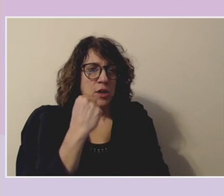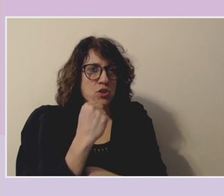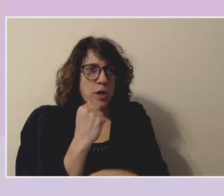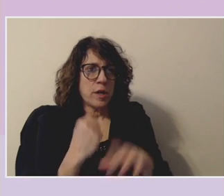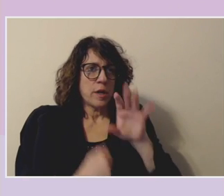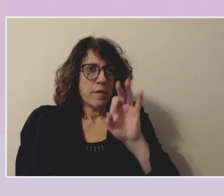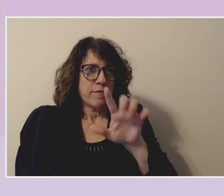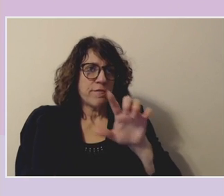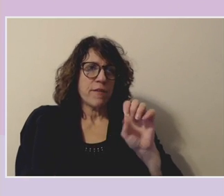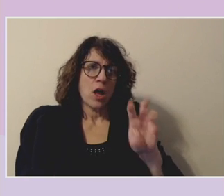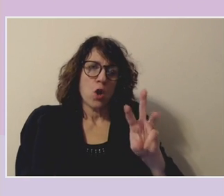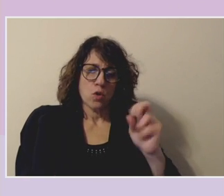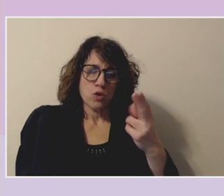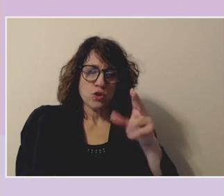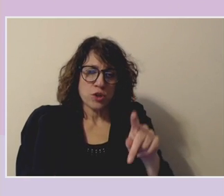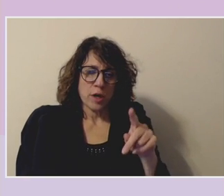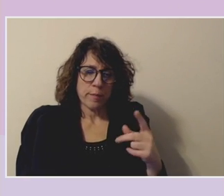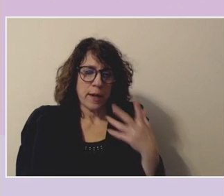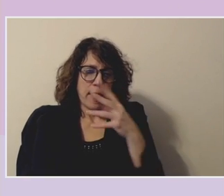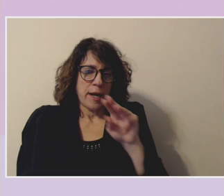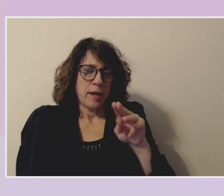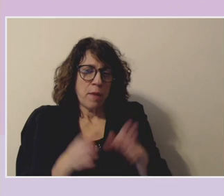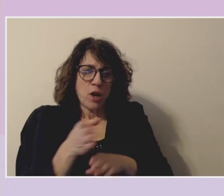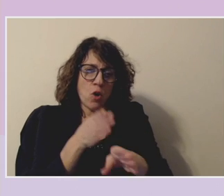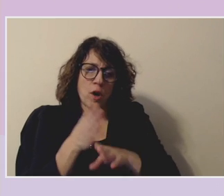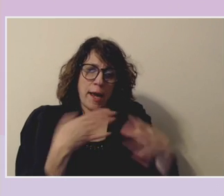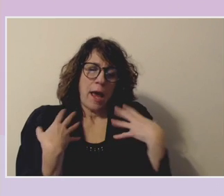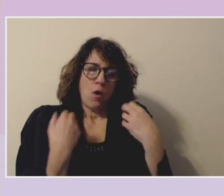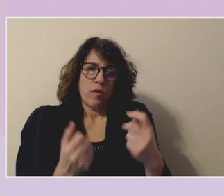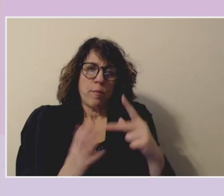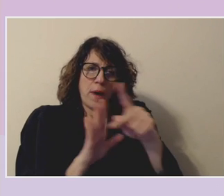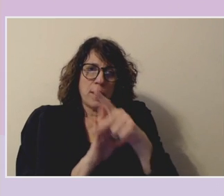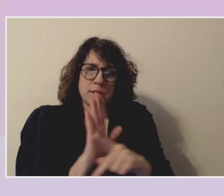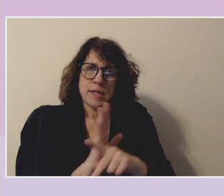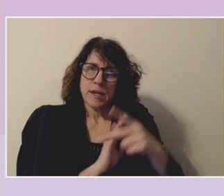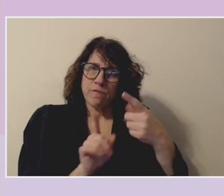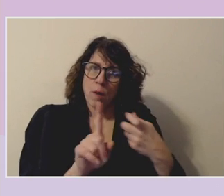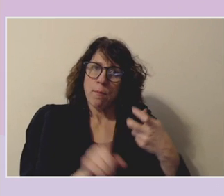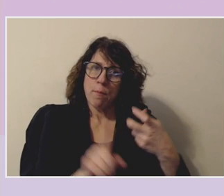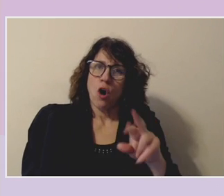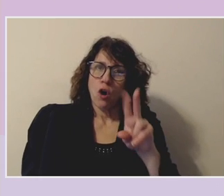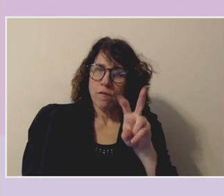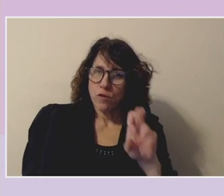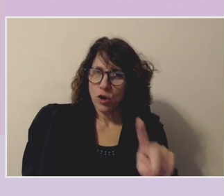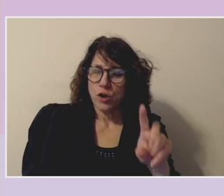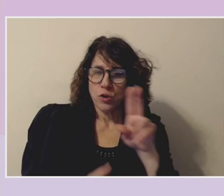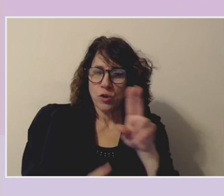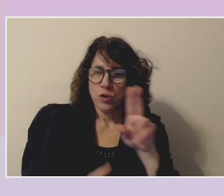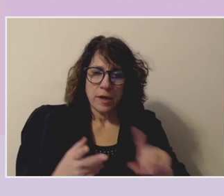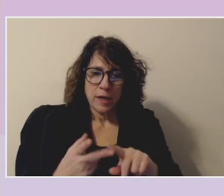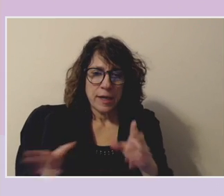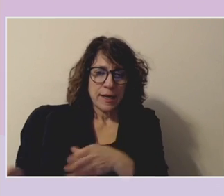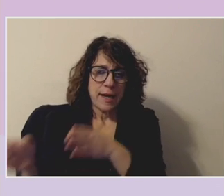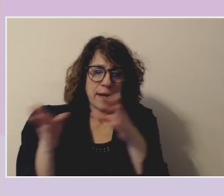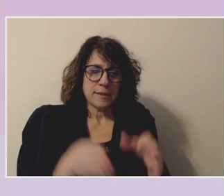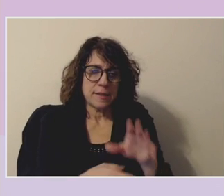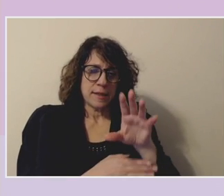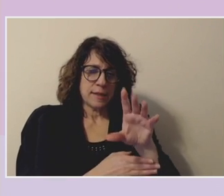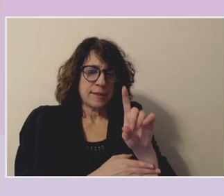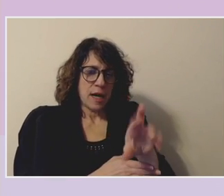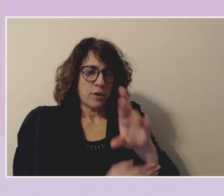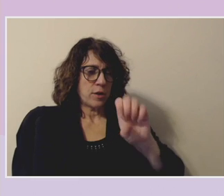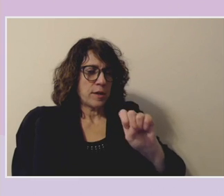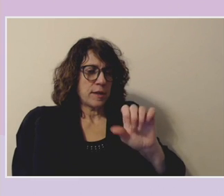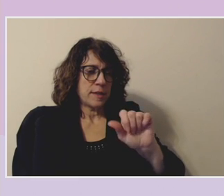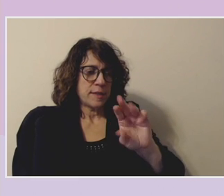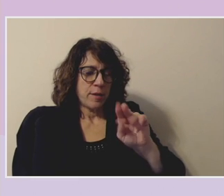at Harvard University. Next, we have Dr. Samantha Bodapati, who is a licensed